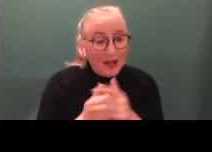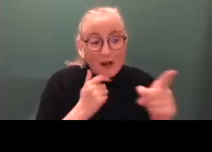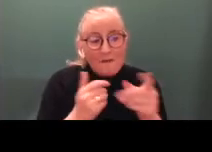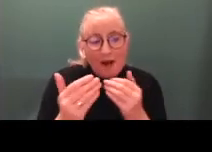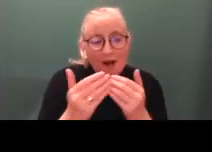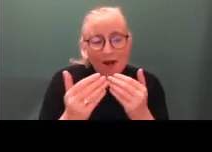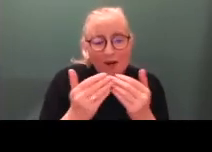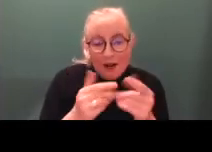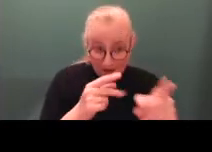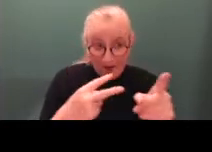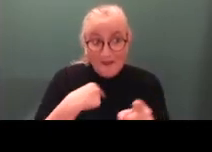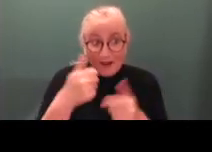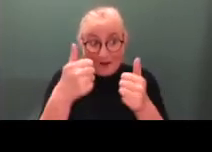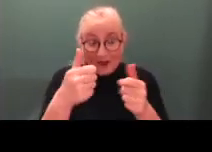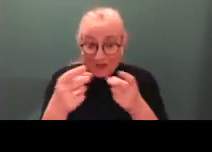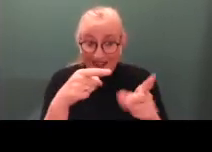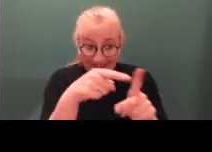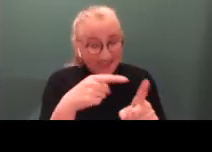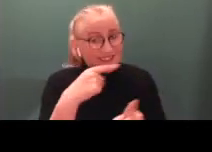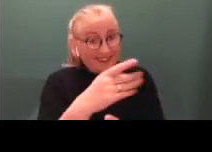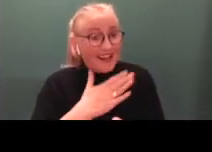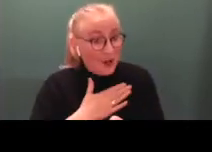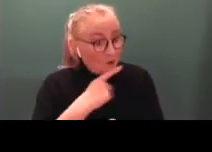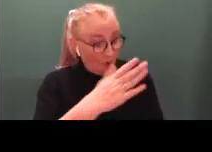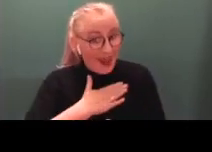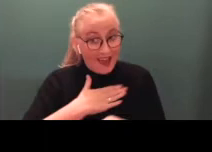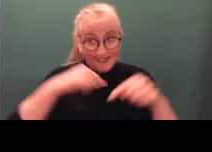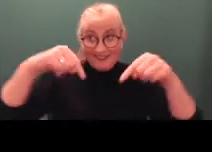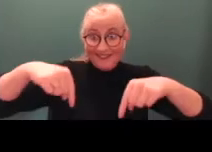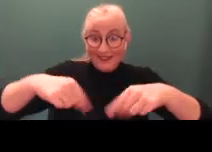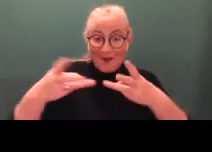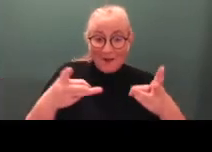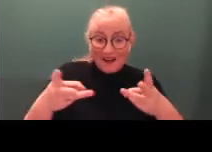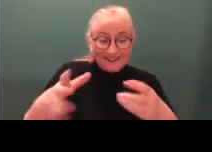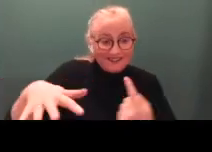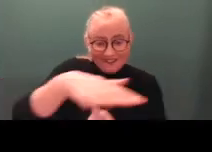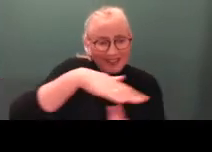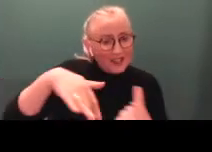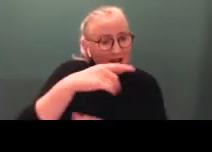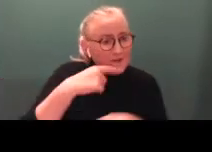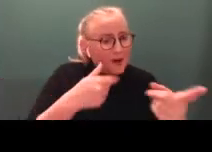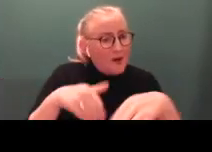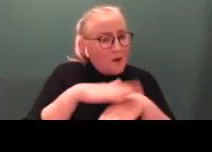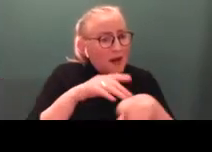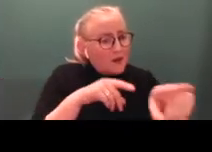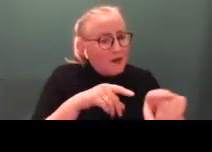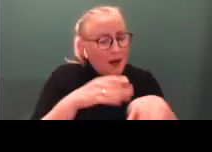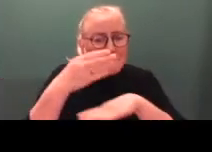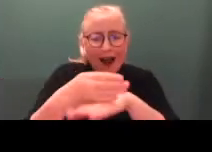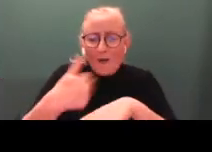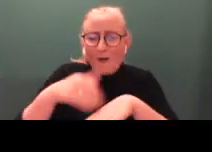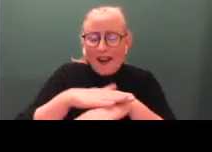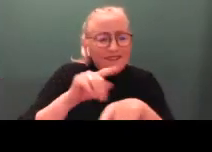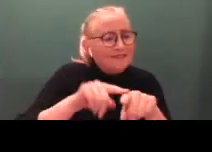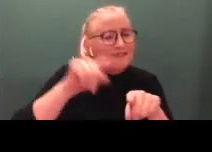thing to do. You're very good at it though. Yeah. Do you like this space? Yeah, it's lovely, yeah. Where were you, Mark? Oh, just in Banner, you know